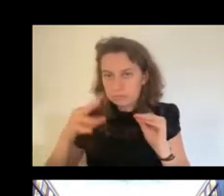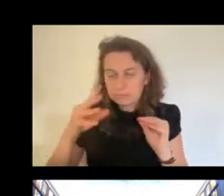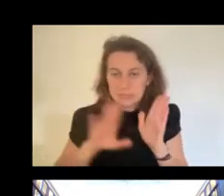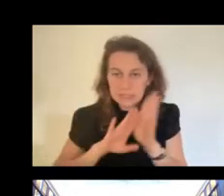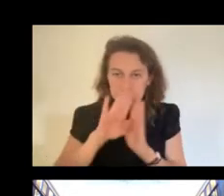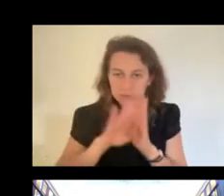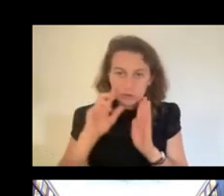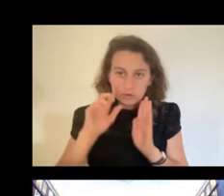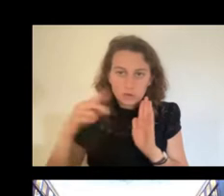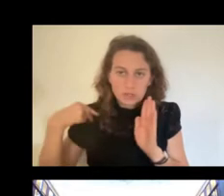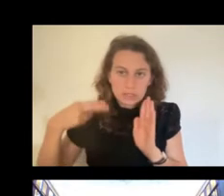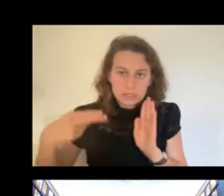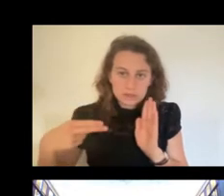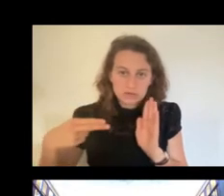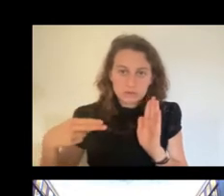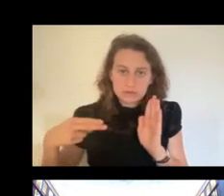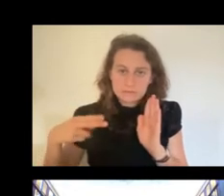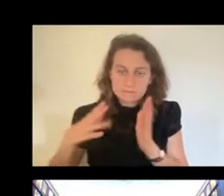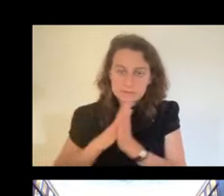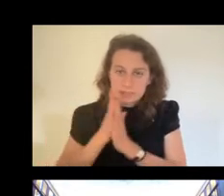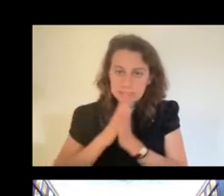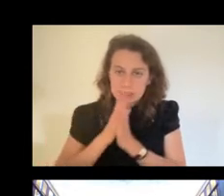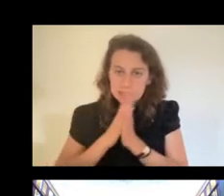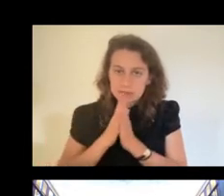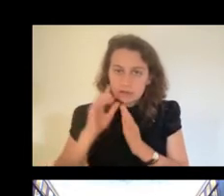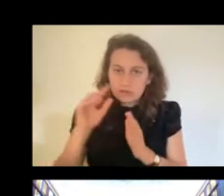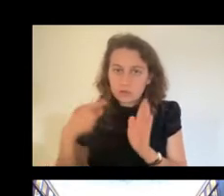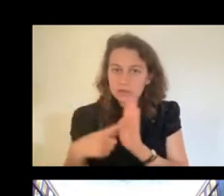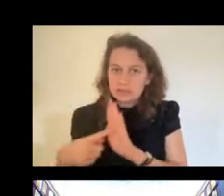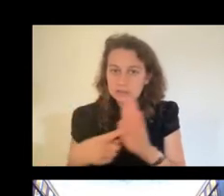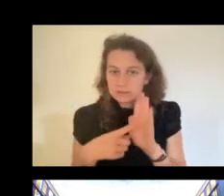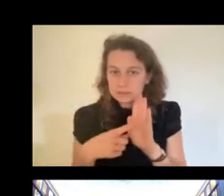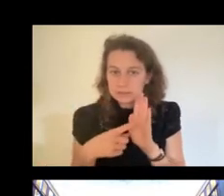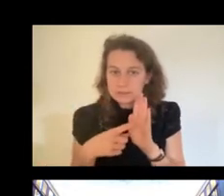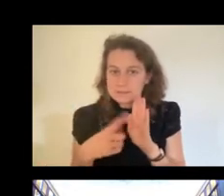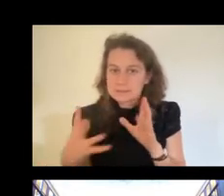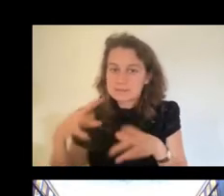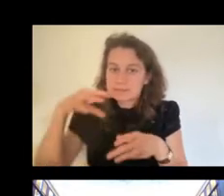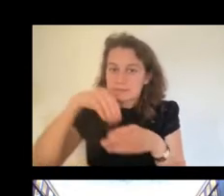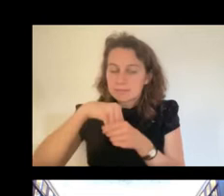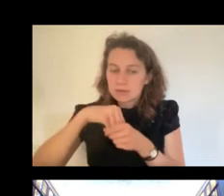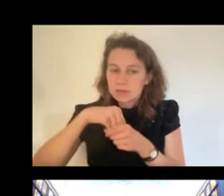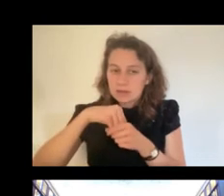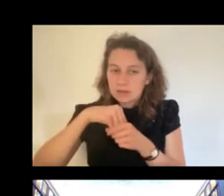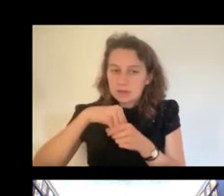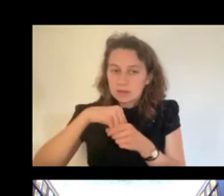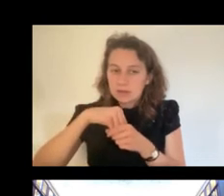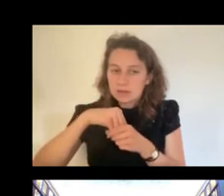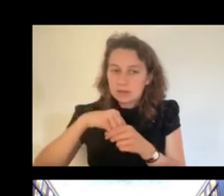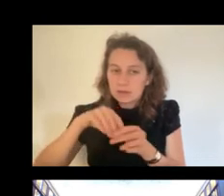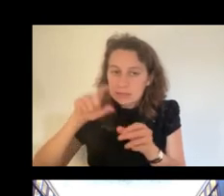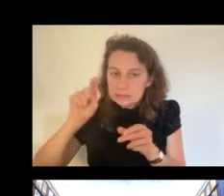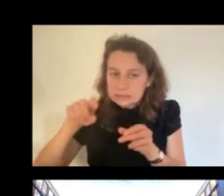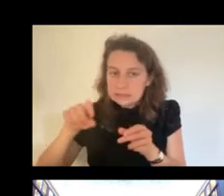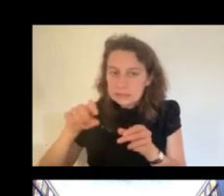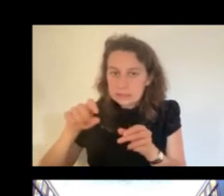of the history of the innovation of the exhibition that we're focusing on includes the necessity of having to